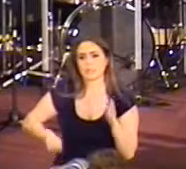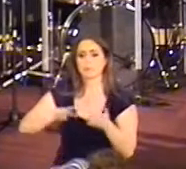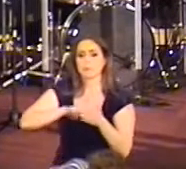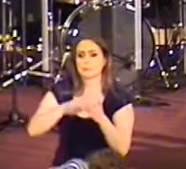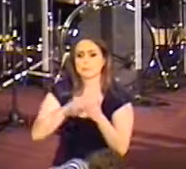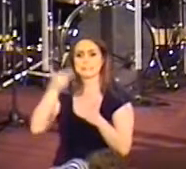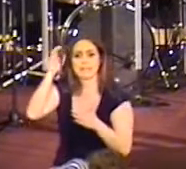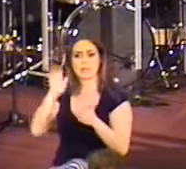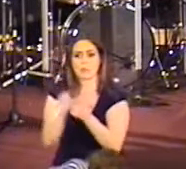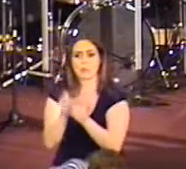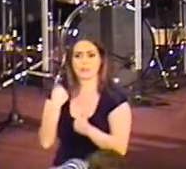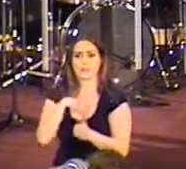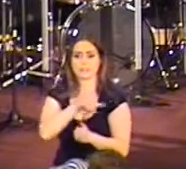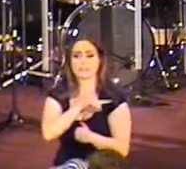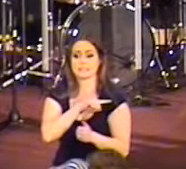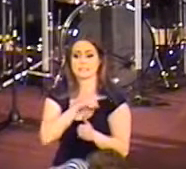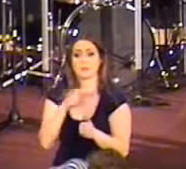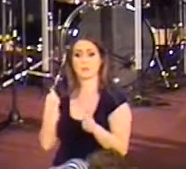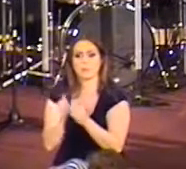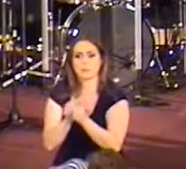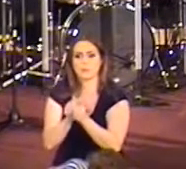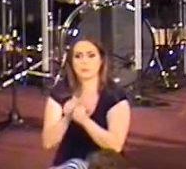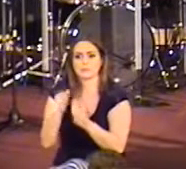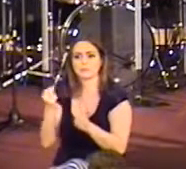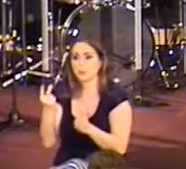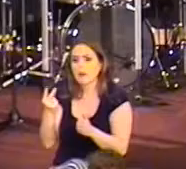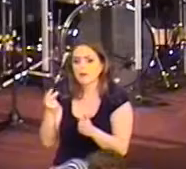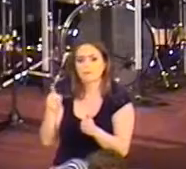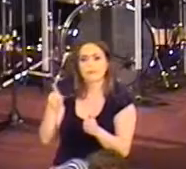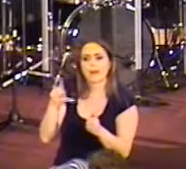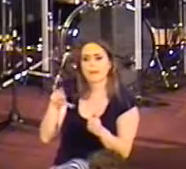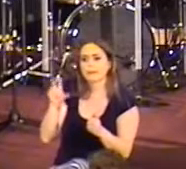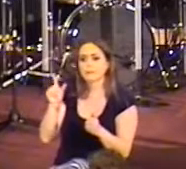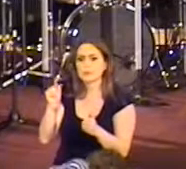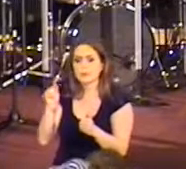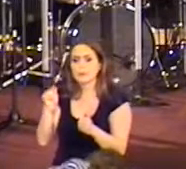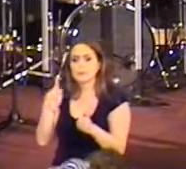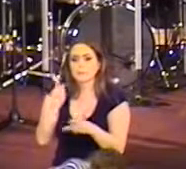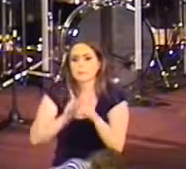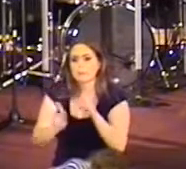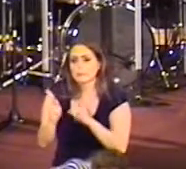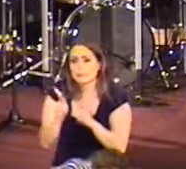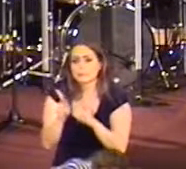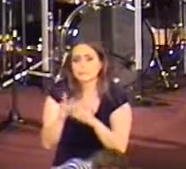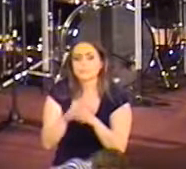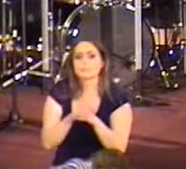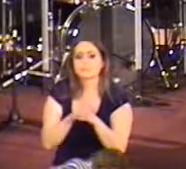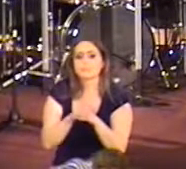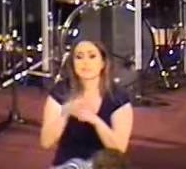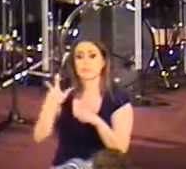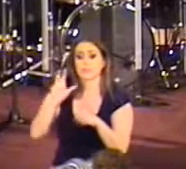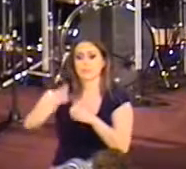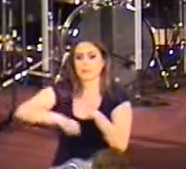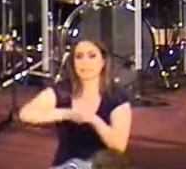he? He was with the 12. He was with probably 120 people in all for 3 full years.